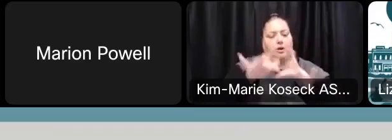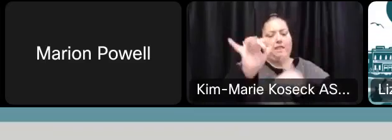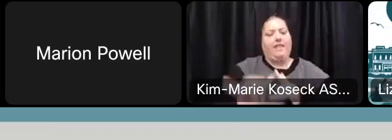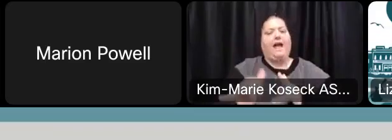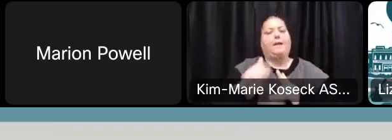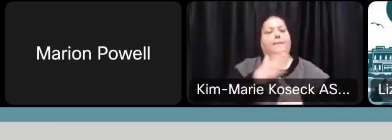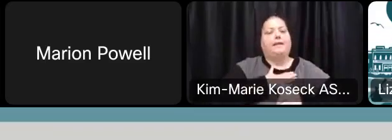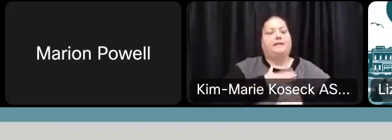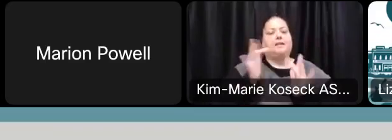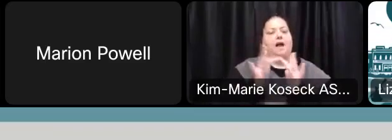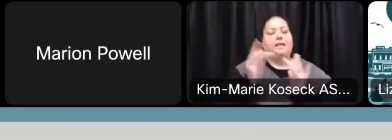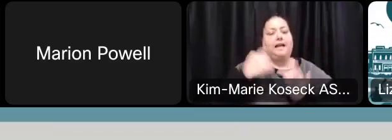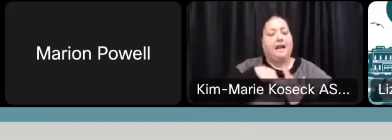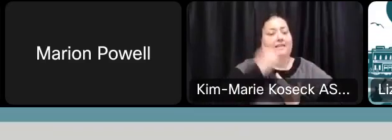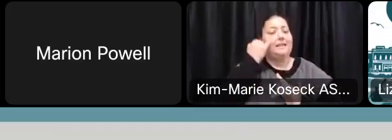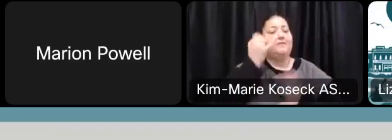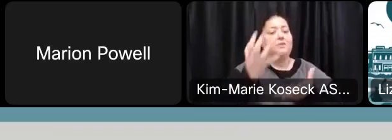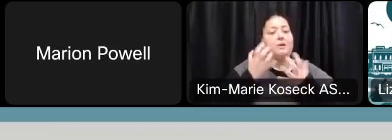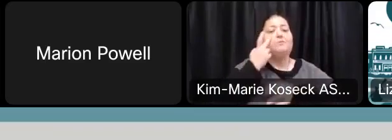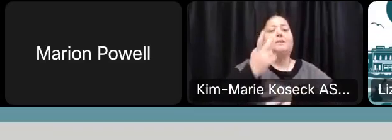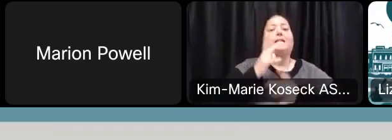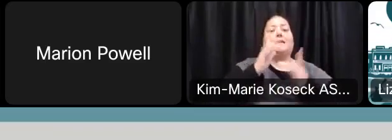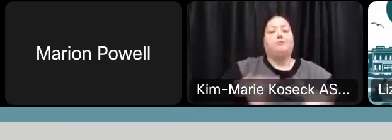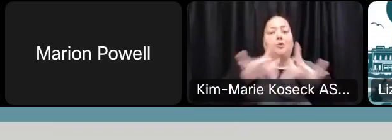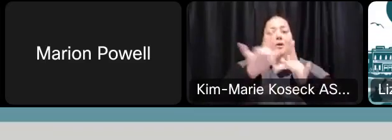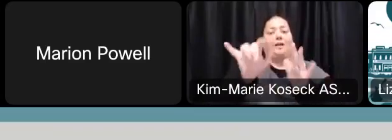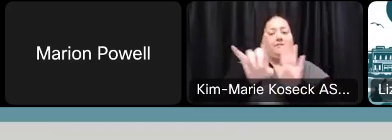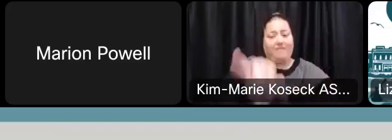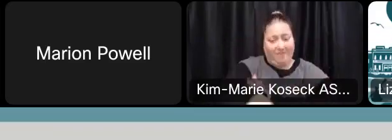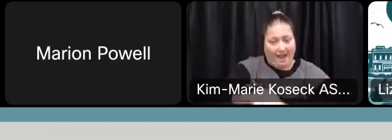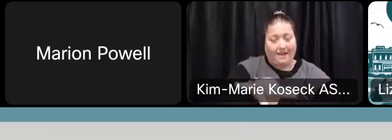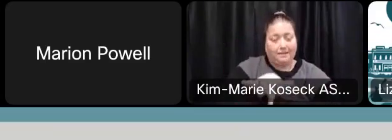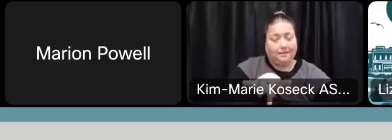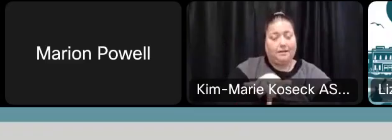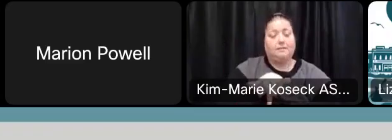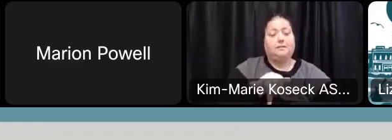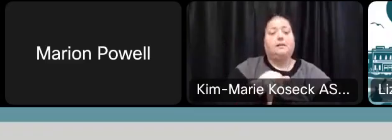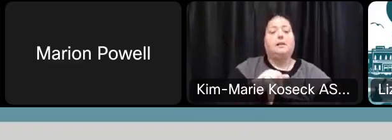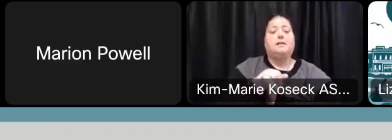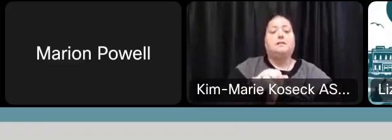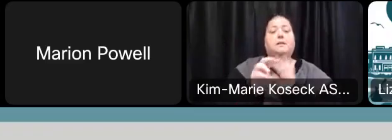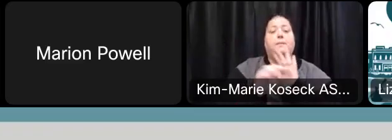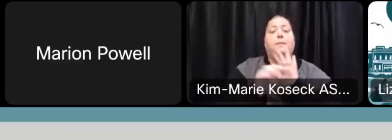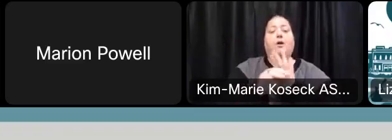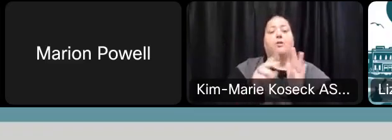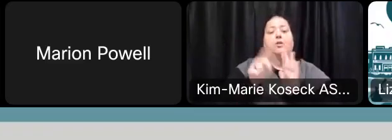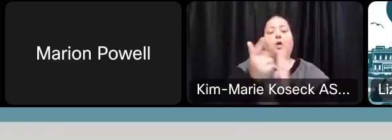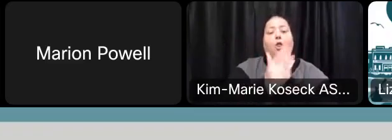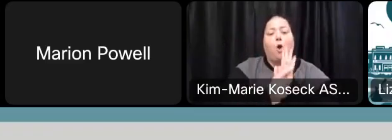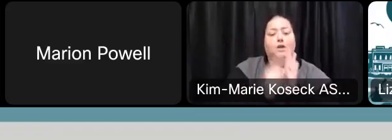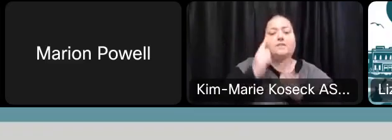reach out if you would like to see the recording of that. As well as model local laws that